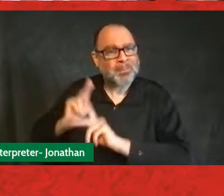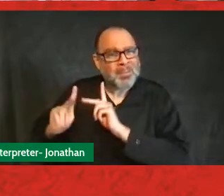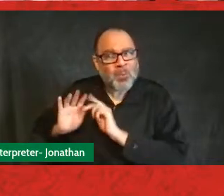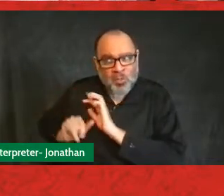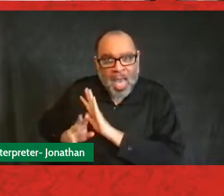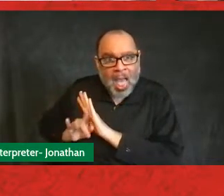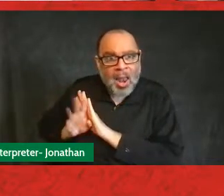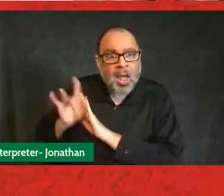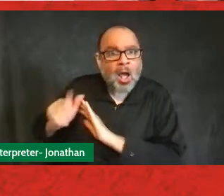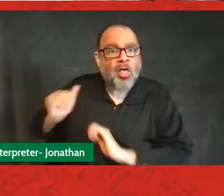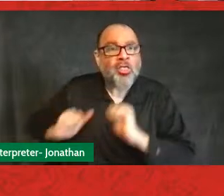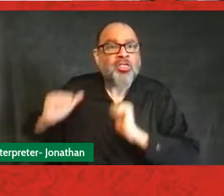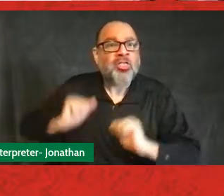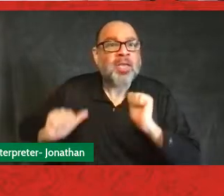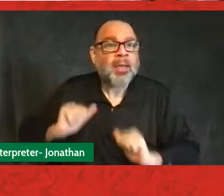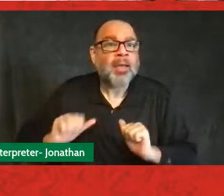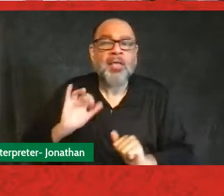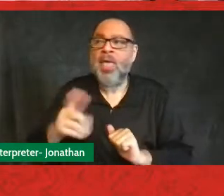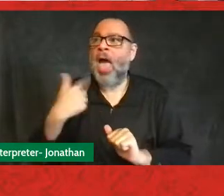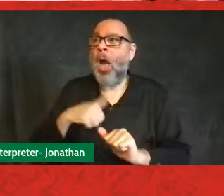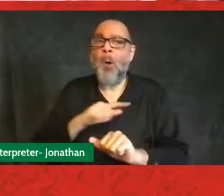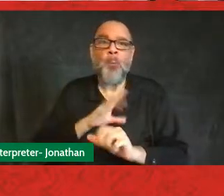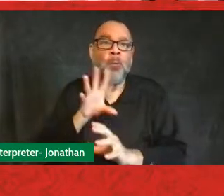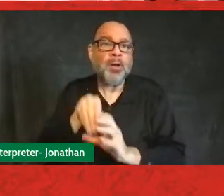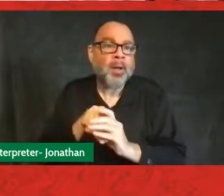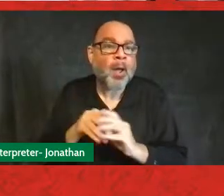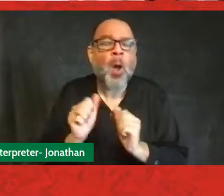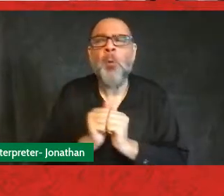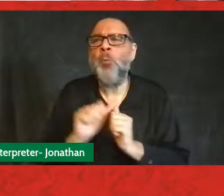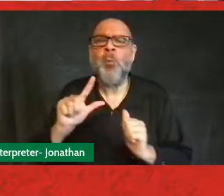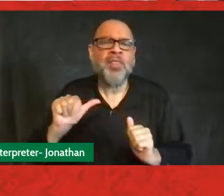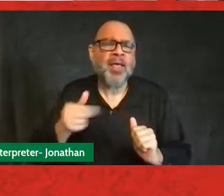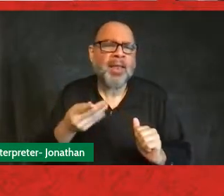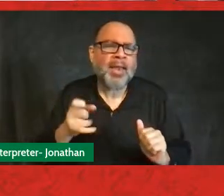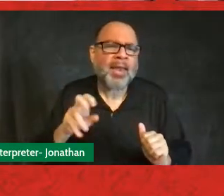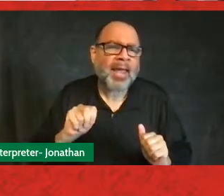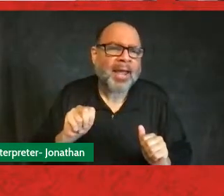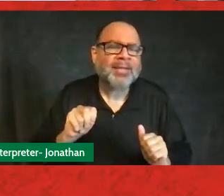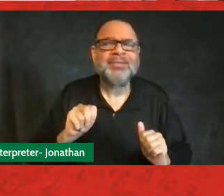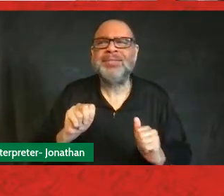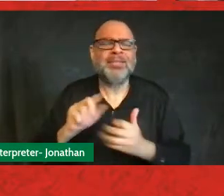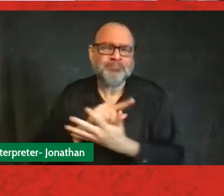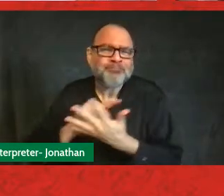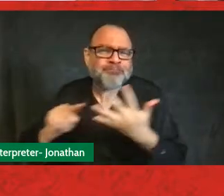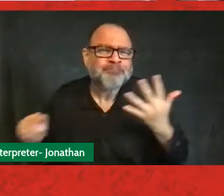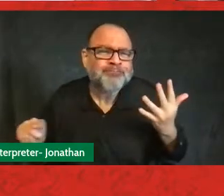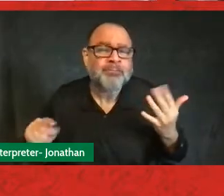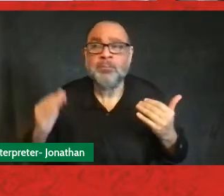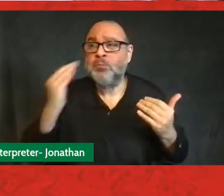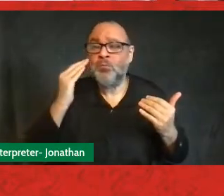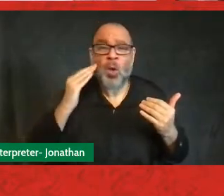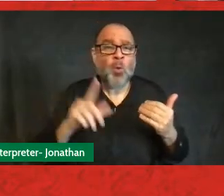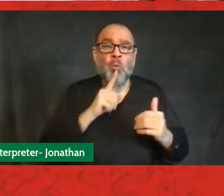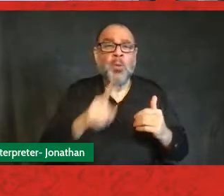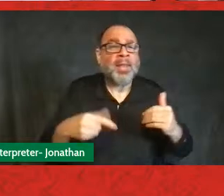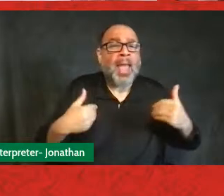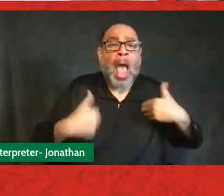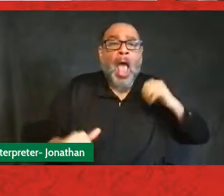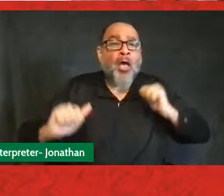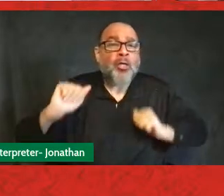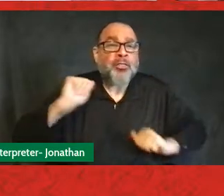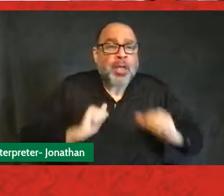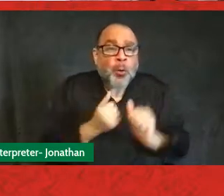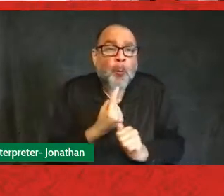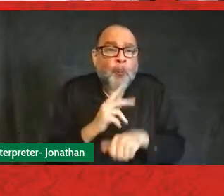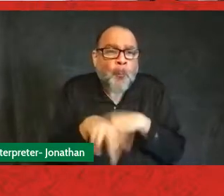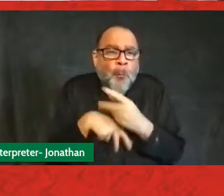in, of Powell Lindsay, of Langston, and all these people who, there was space for all kinds of theater. There was space for